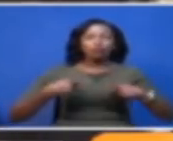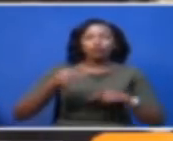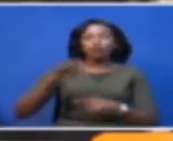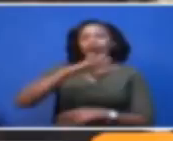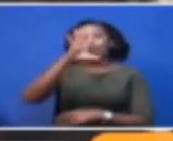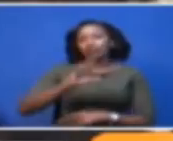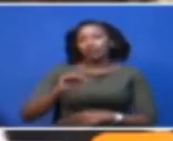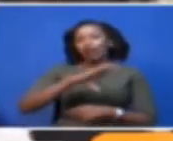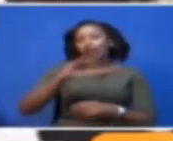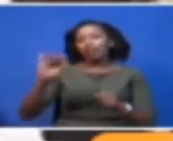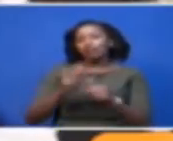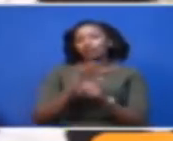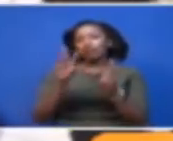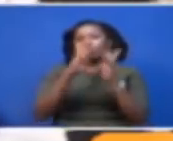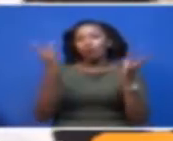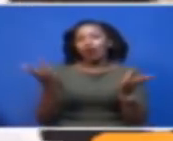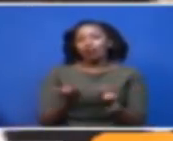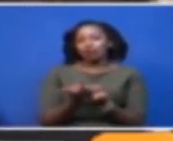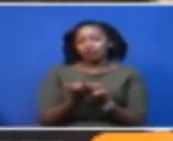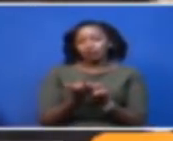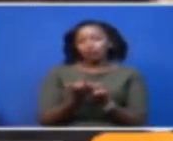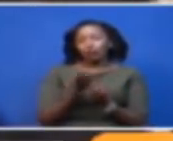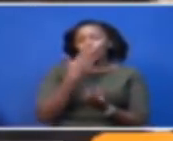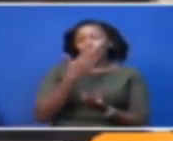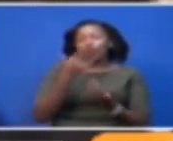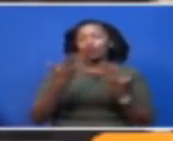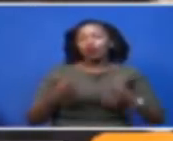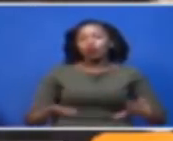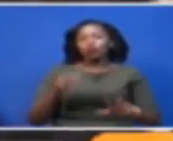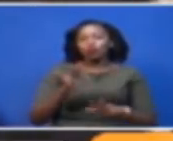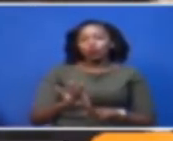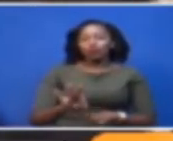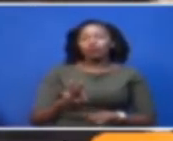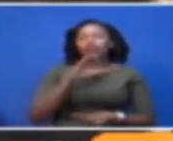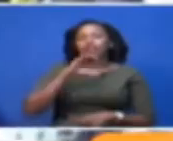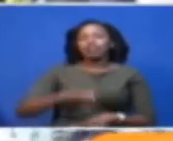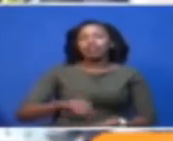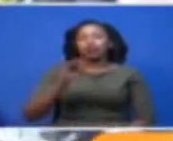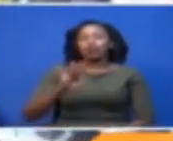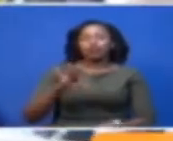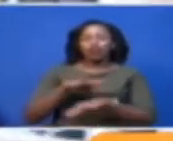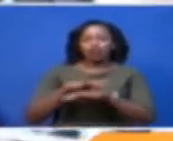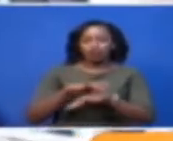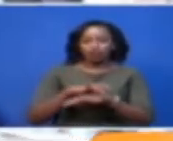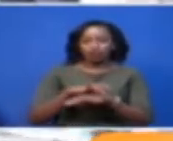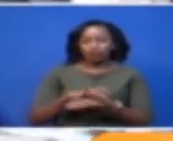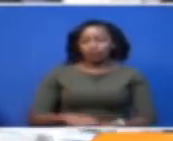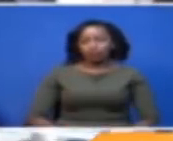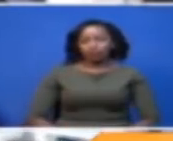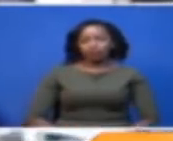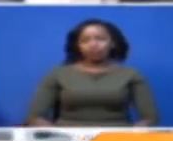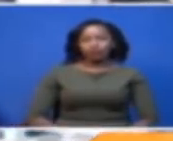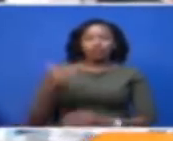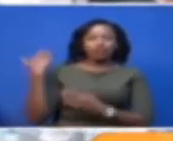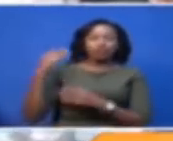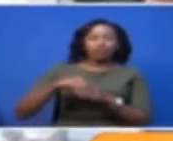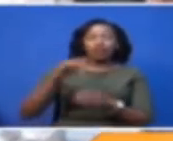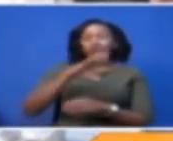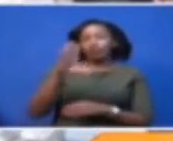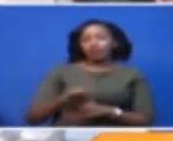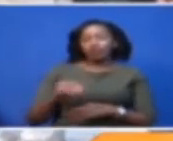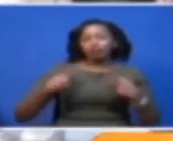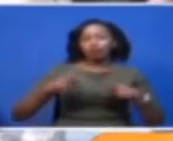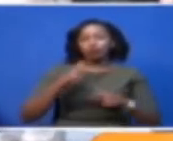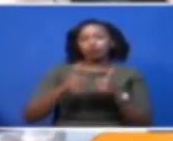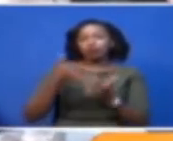rest of the world for the loss of such a great son of the earth. Chairing the panel of African eminent persons that included the